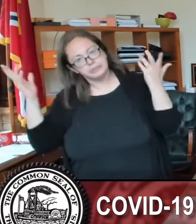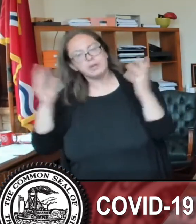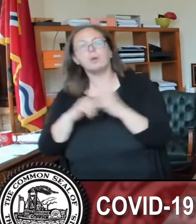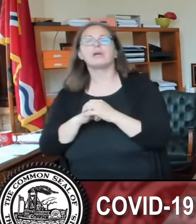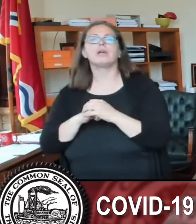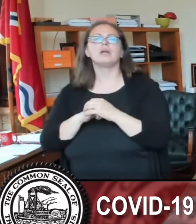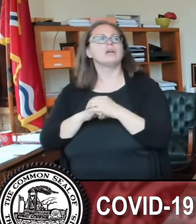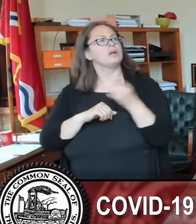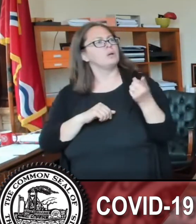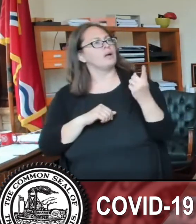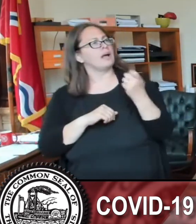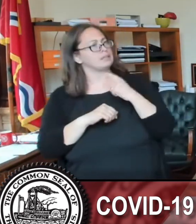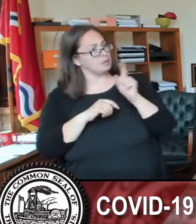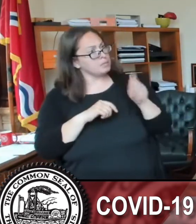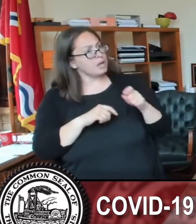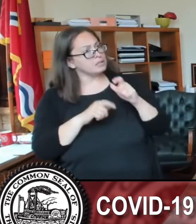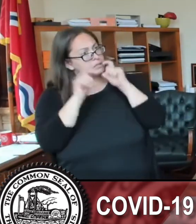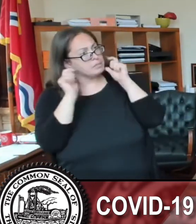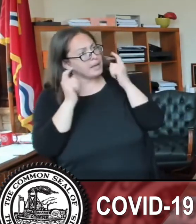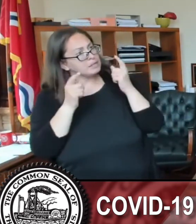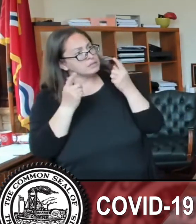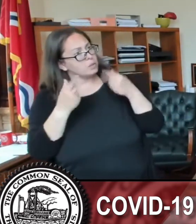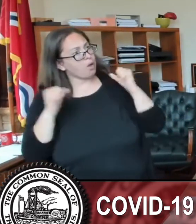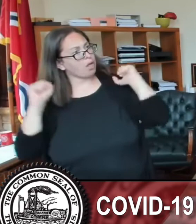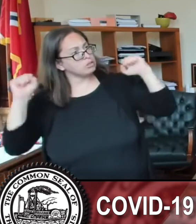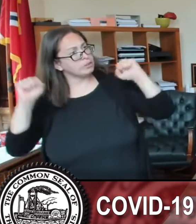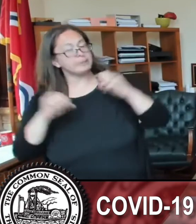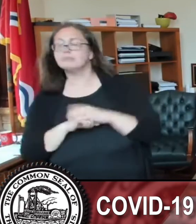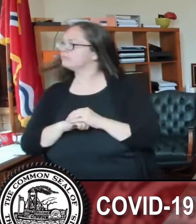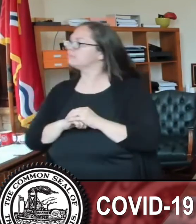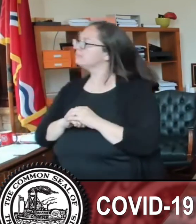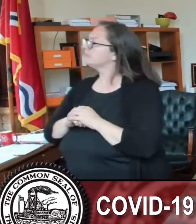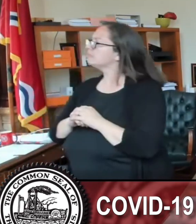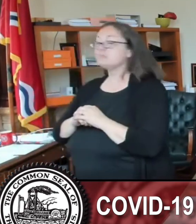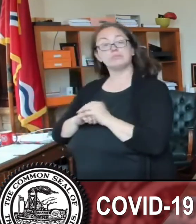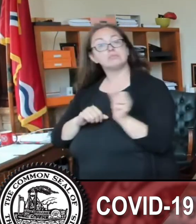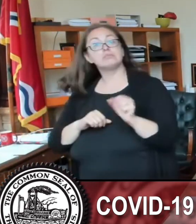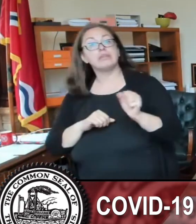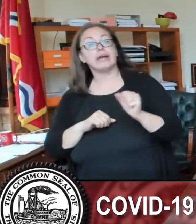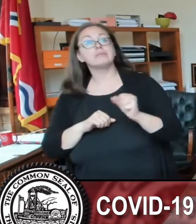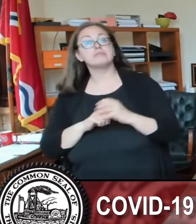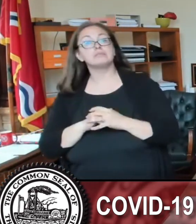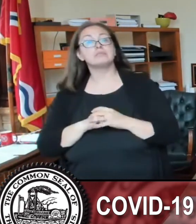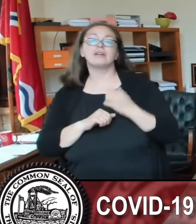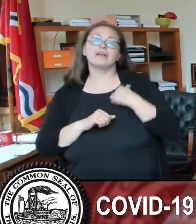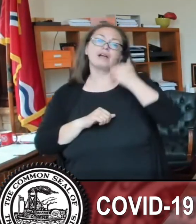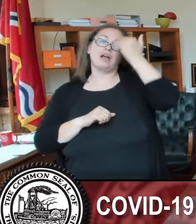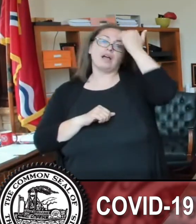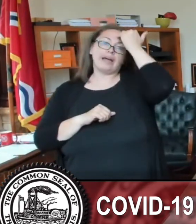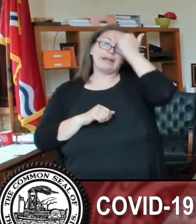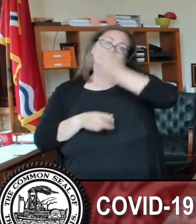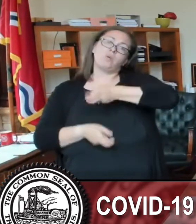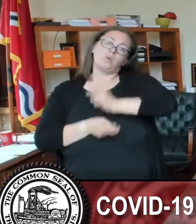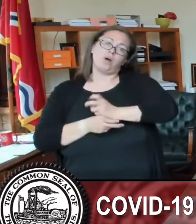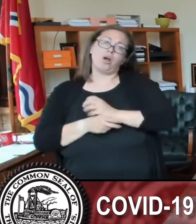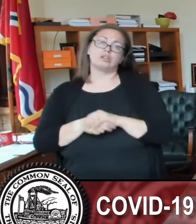What's the question? Do you have to wear a mask at the gym? Yep. Yeah. Now, I know that's going to be